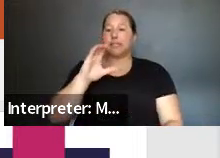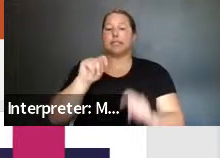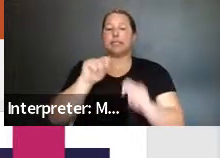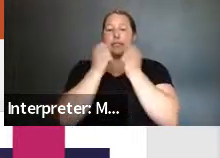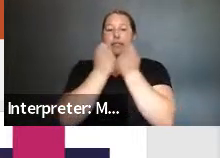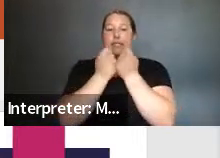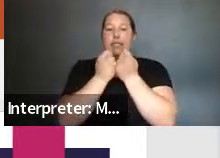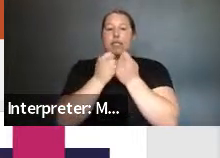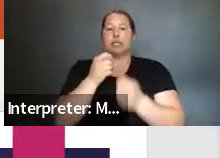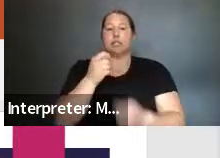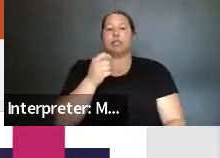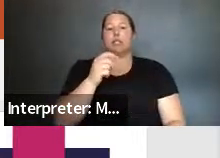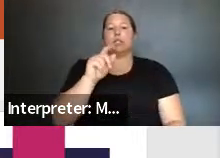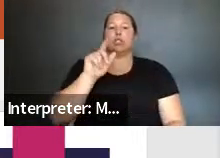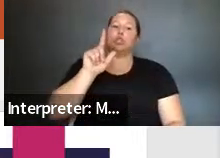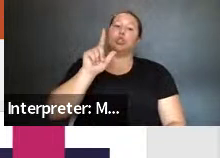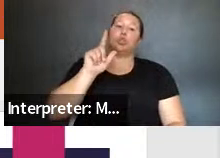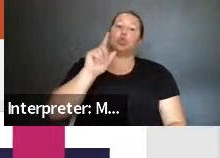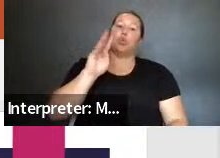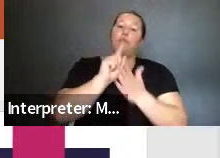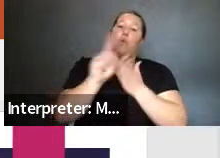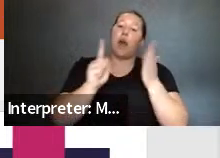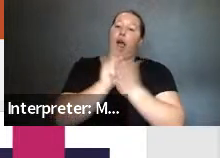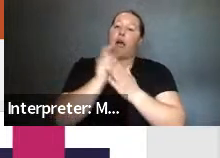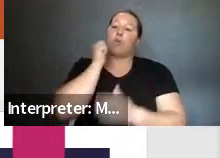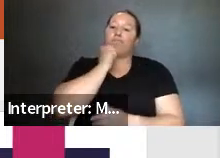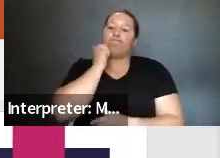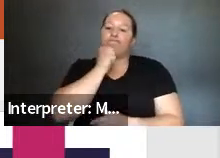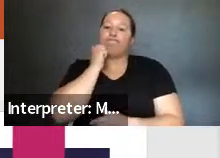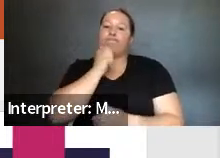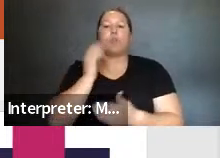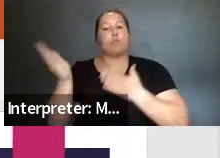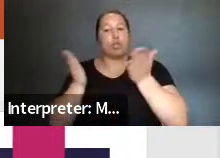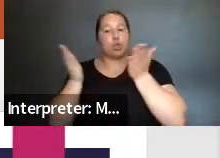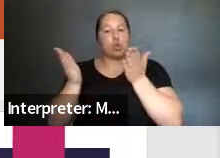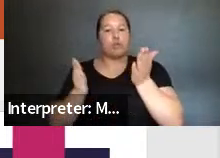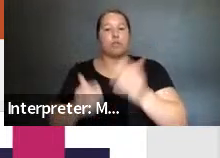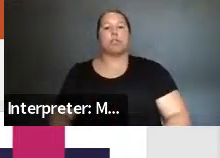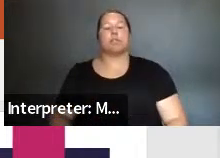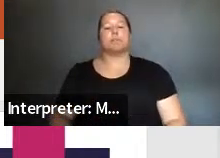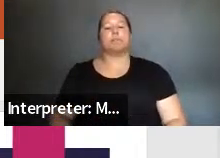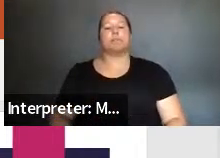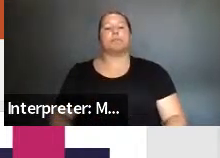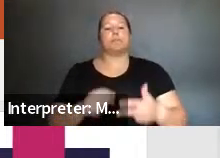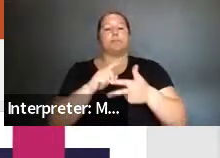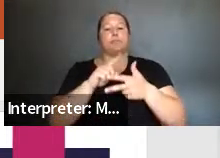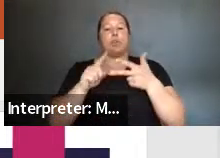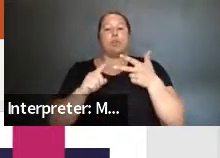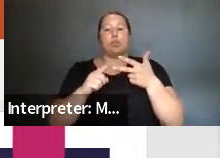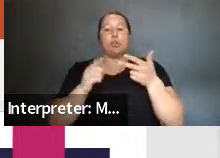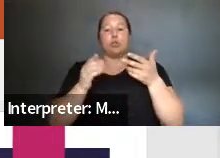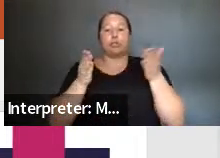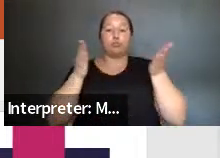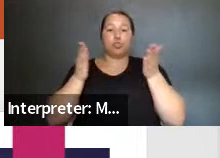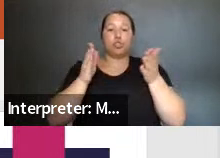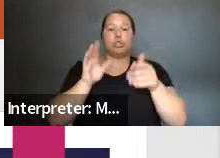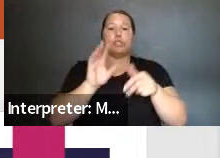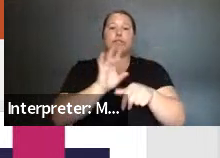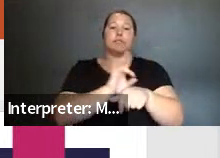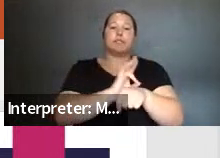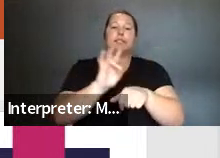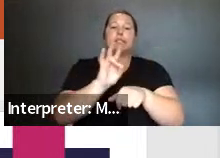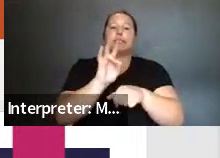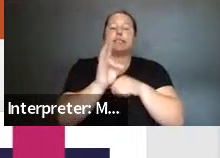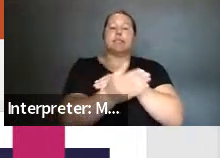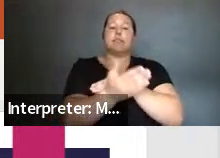24/7 operation. We provide services on 3 shifts, 7 a.m. to 3 p.m., 3 p.m.